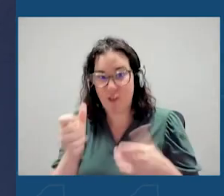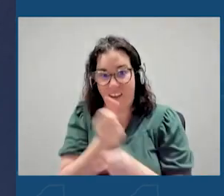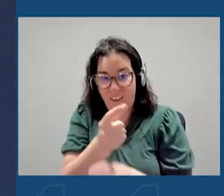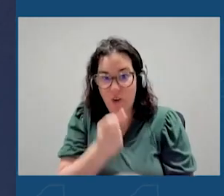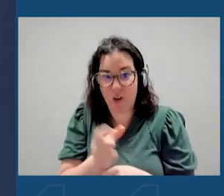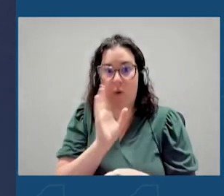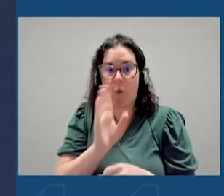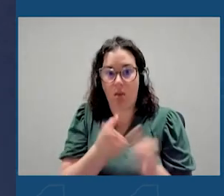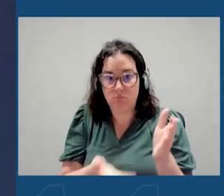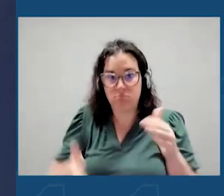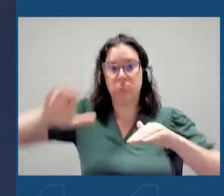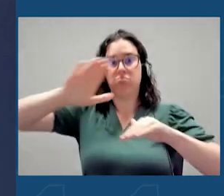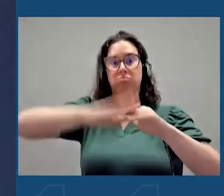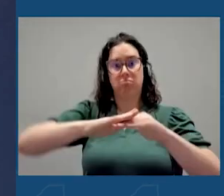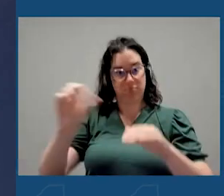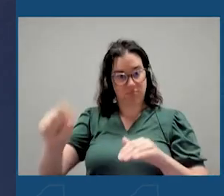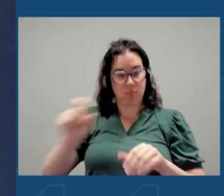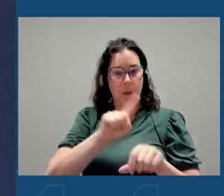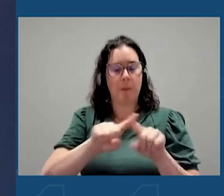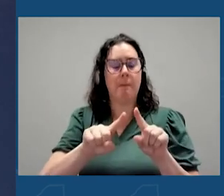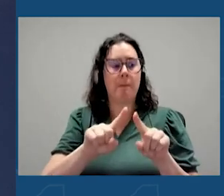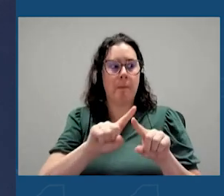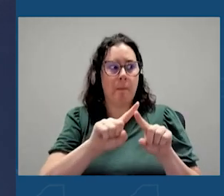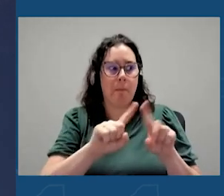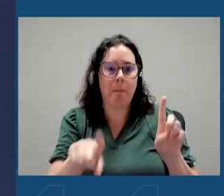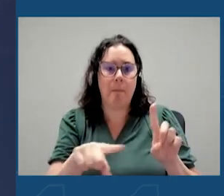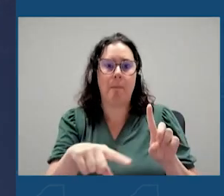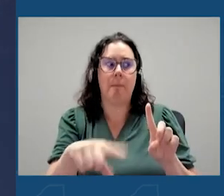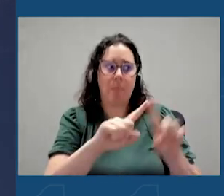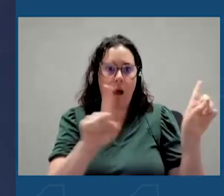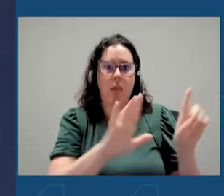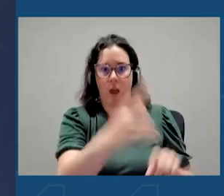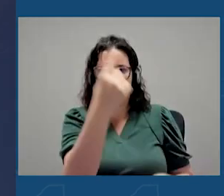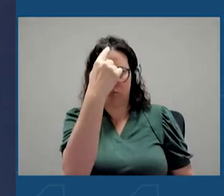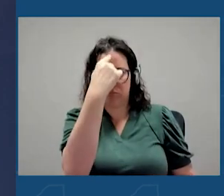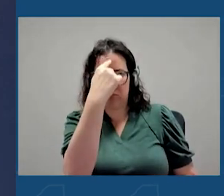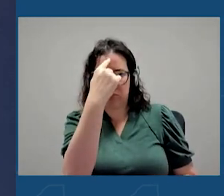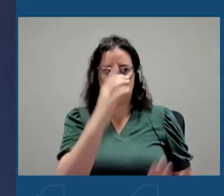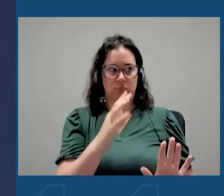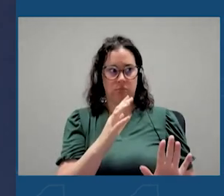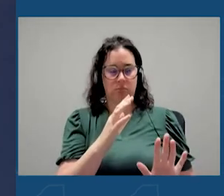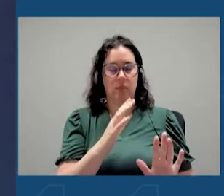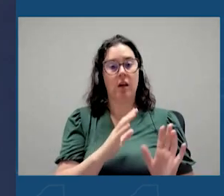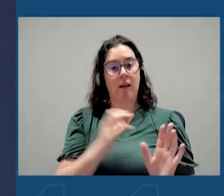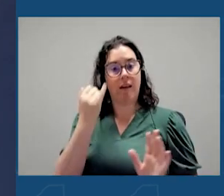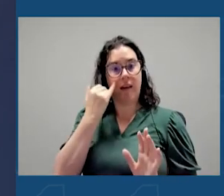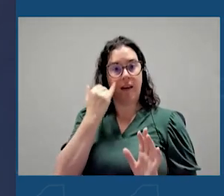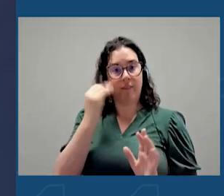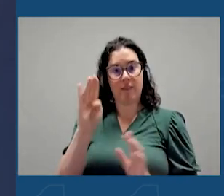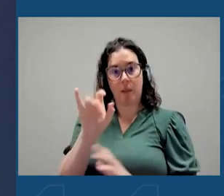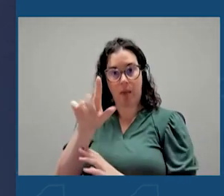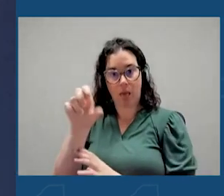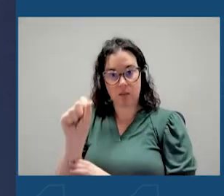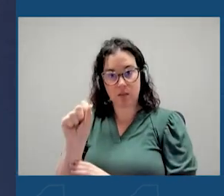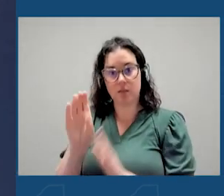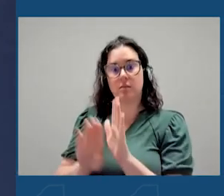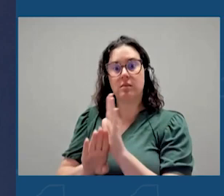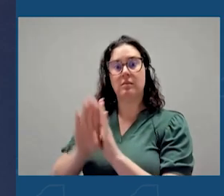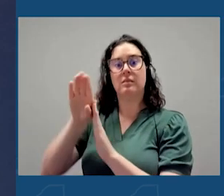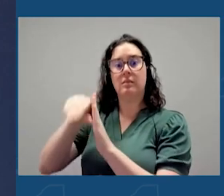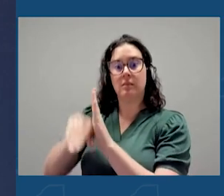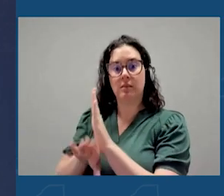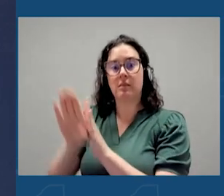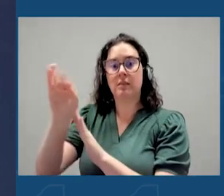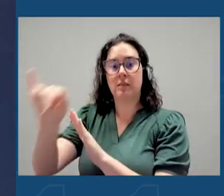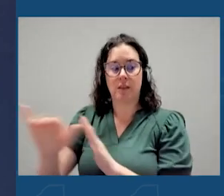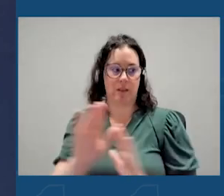but also the psyche of this community rises and falls with the fortunes of the Buffalo Bills. It's just part